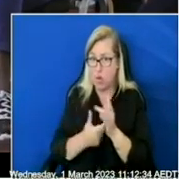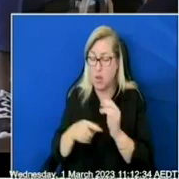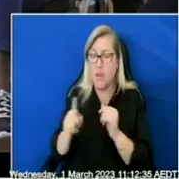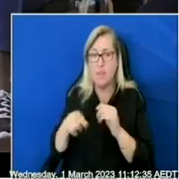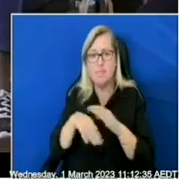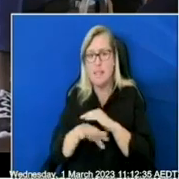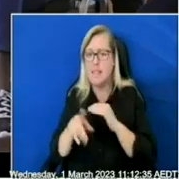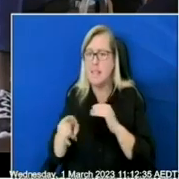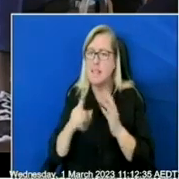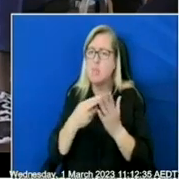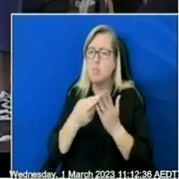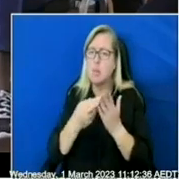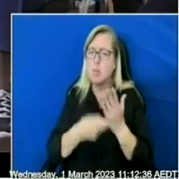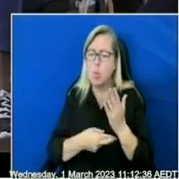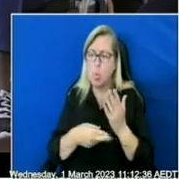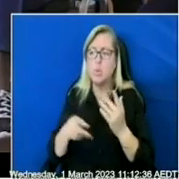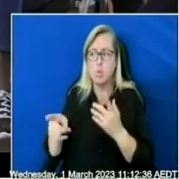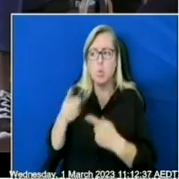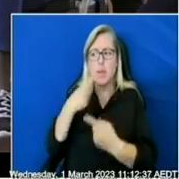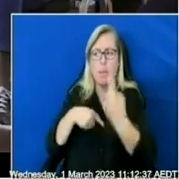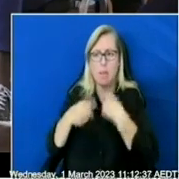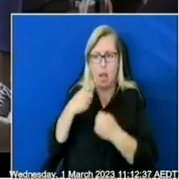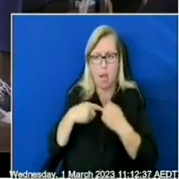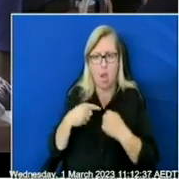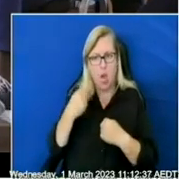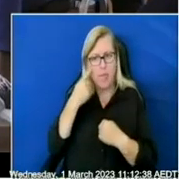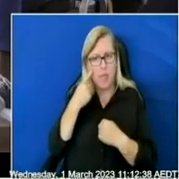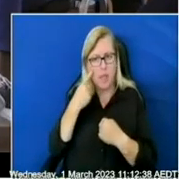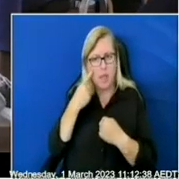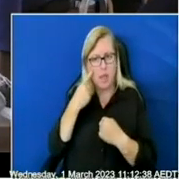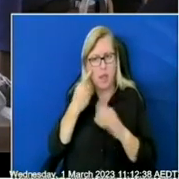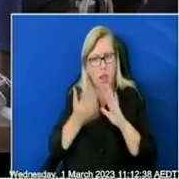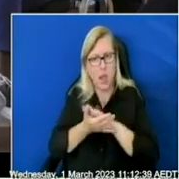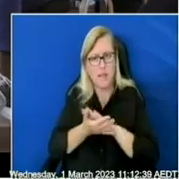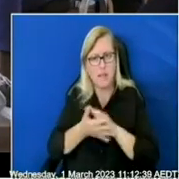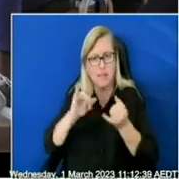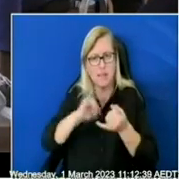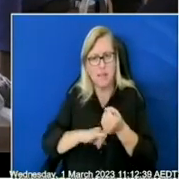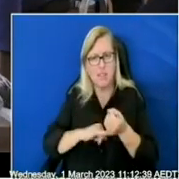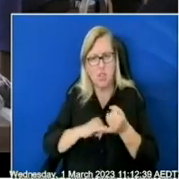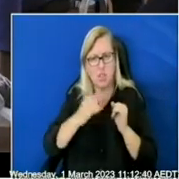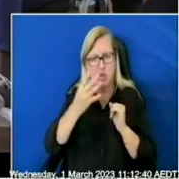under section 14, 16, 80,